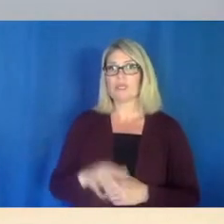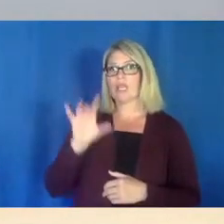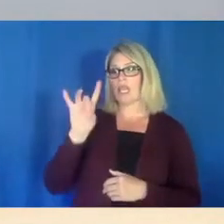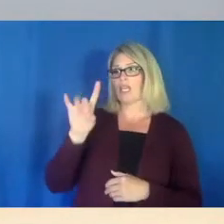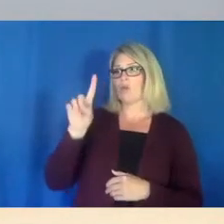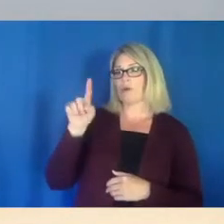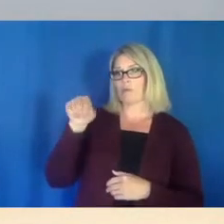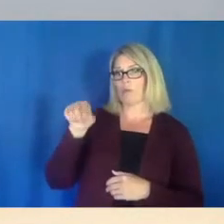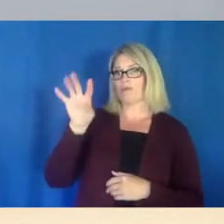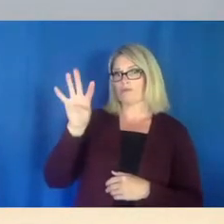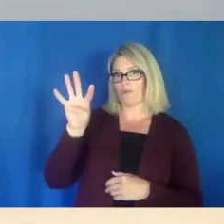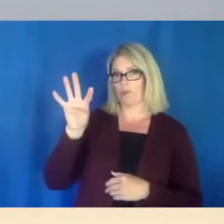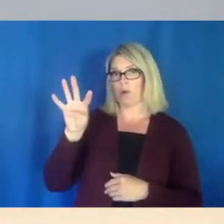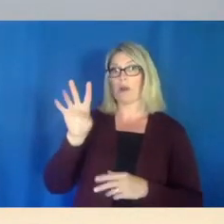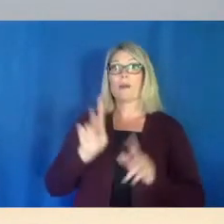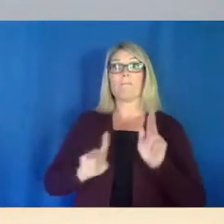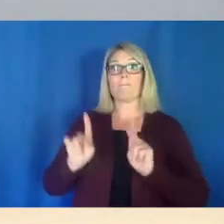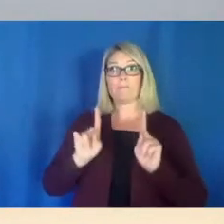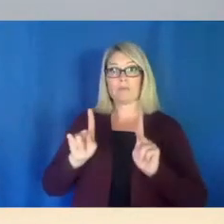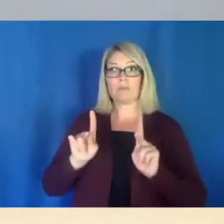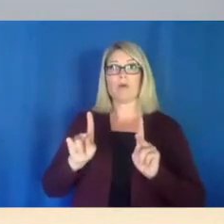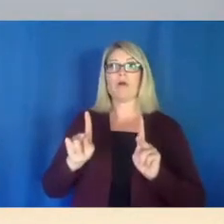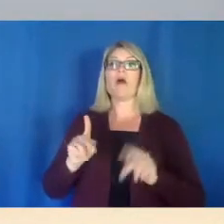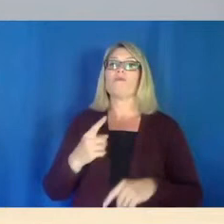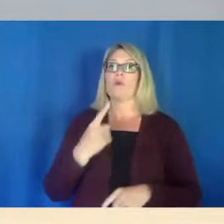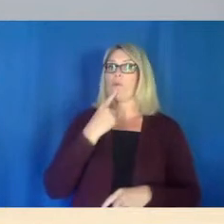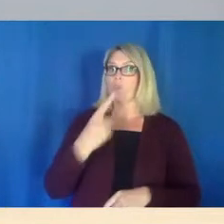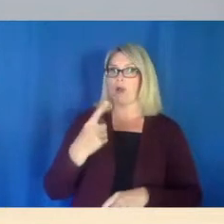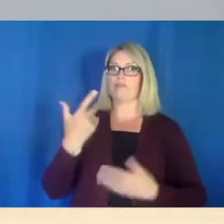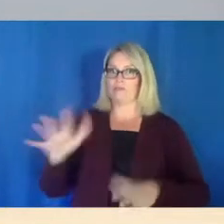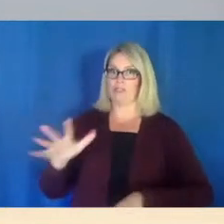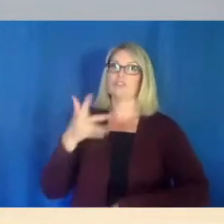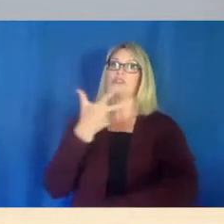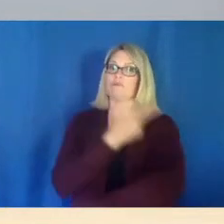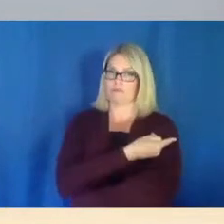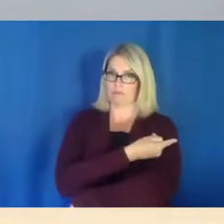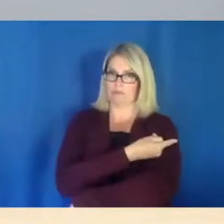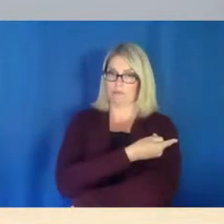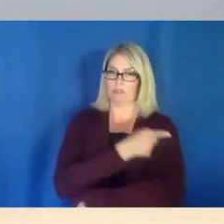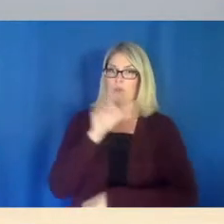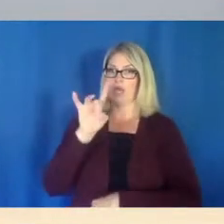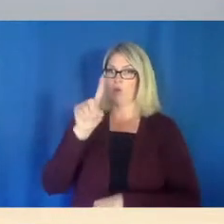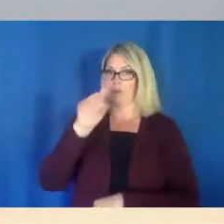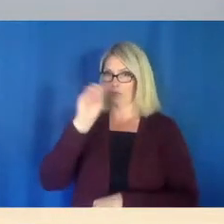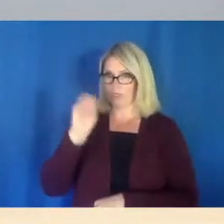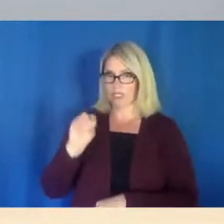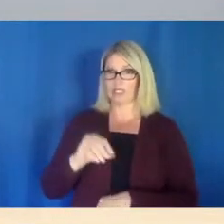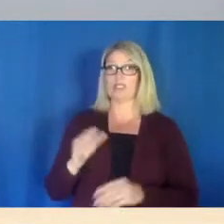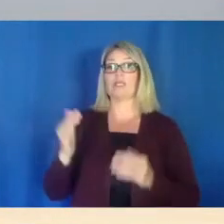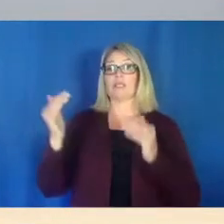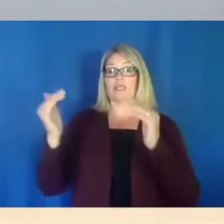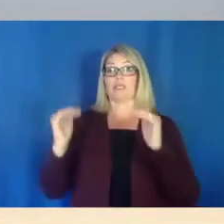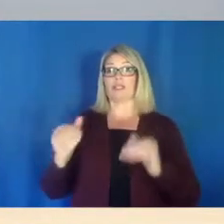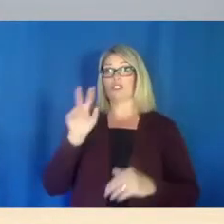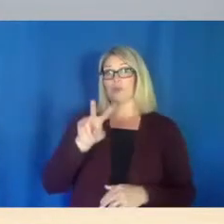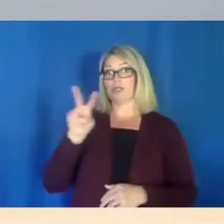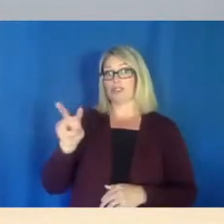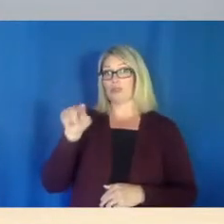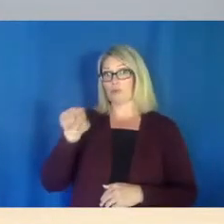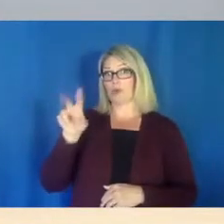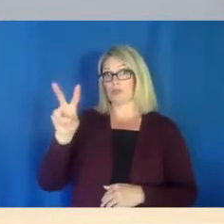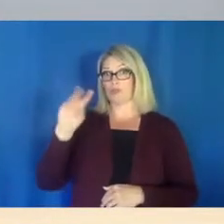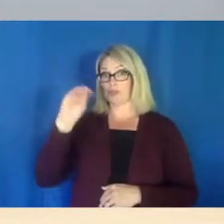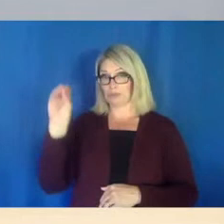of the eligible population has received at least one dose of COVID-19 vaccine, and 20.2%